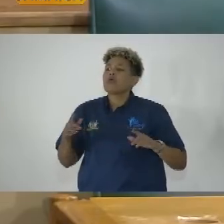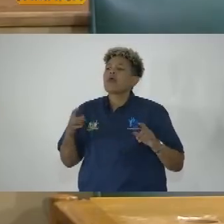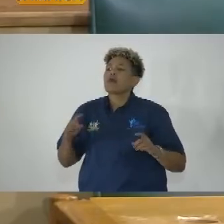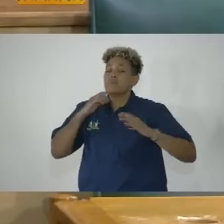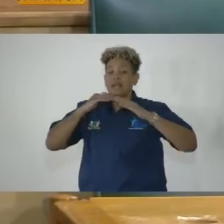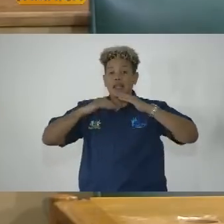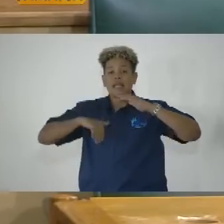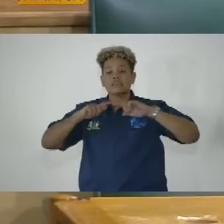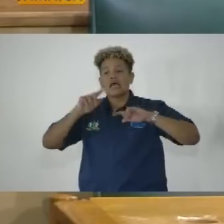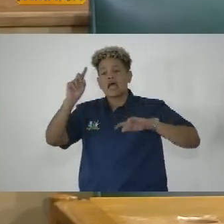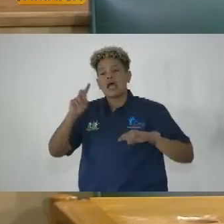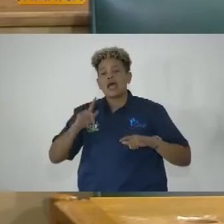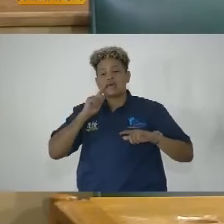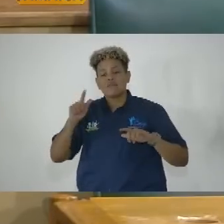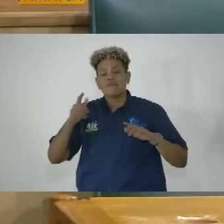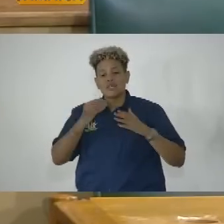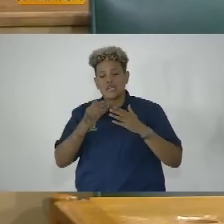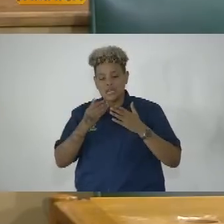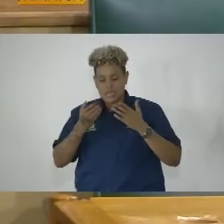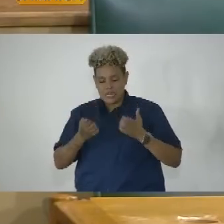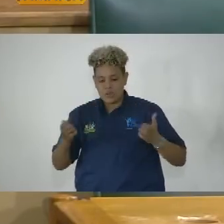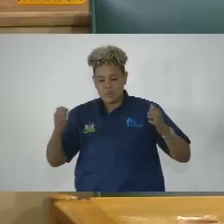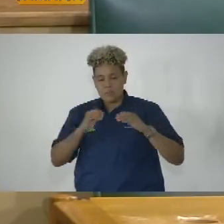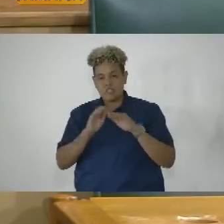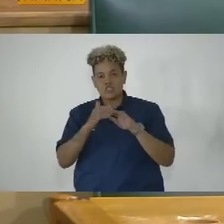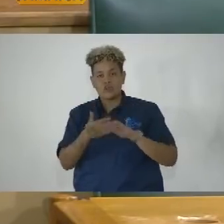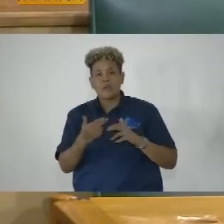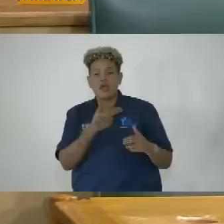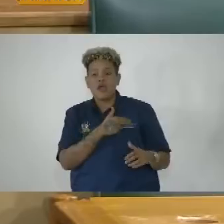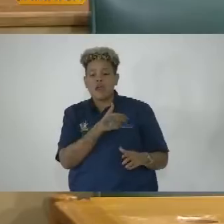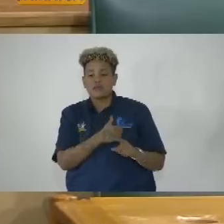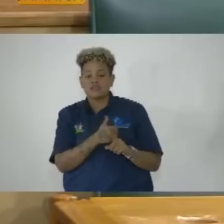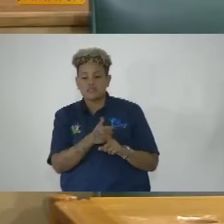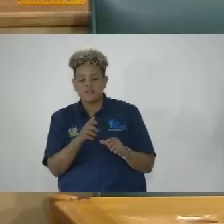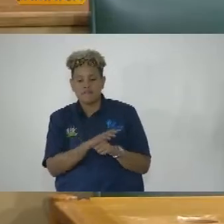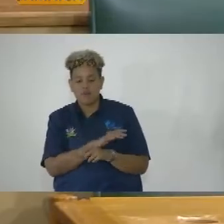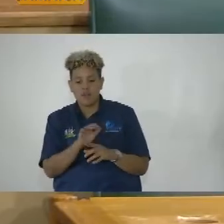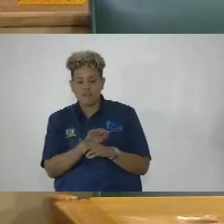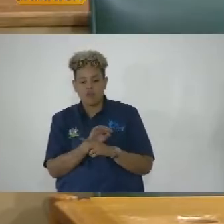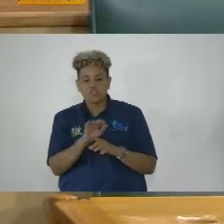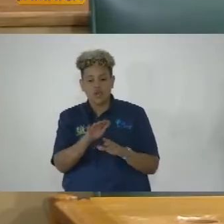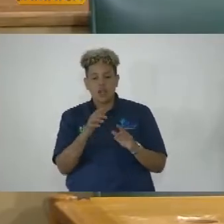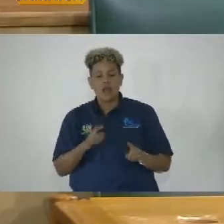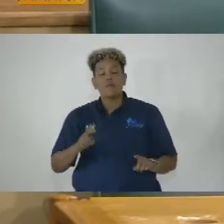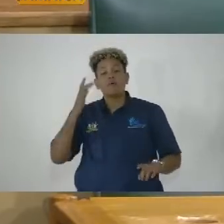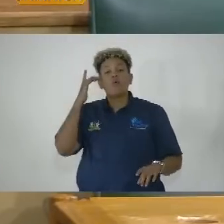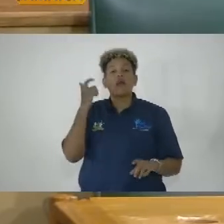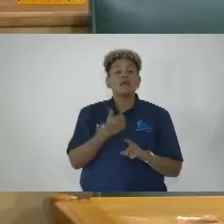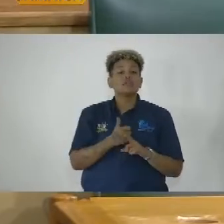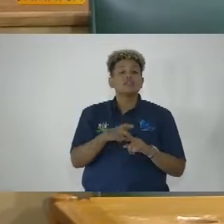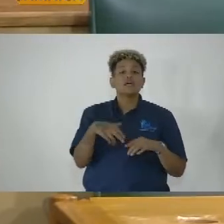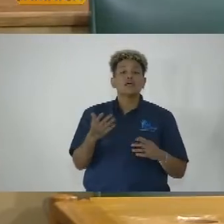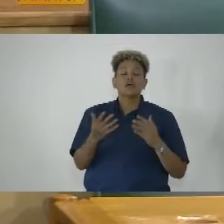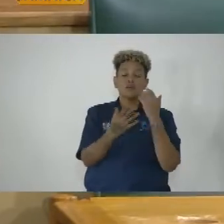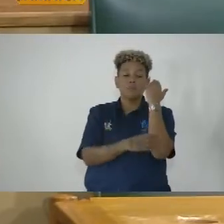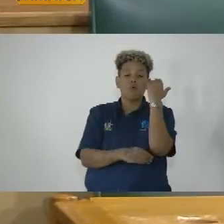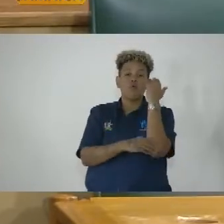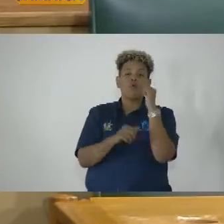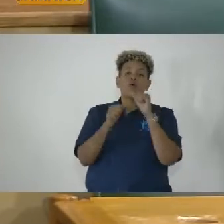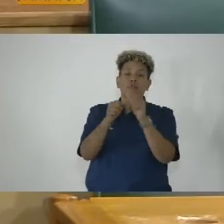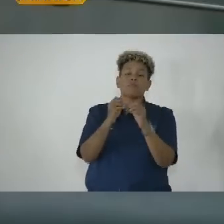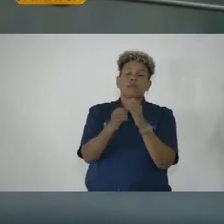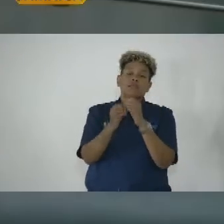than half of the equipment in the country's hospitals is fully functional because of poor